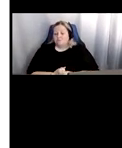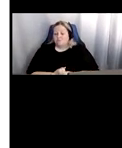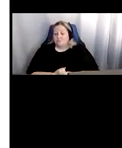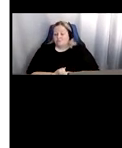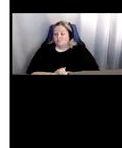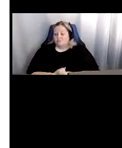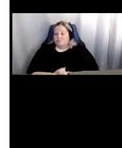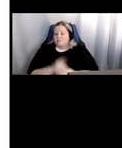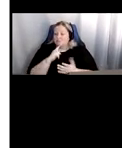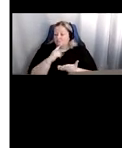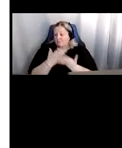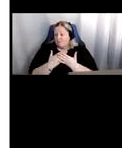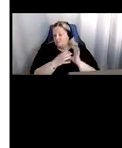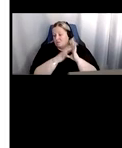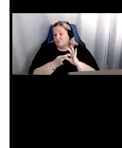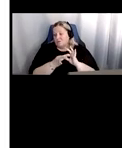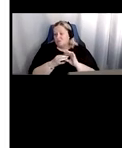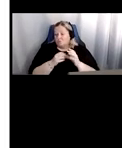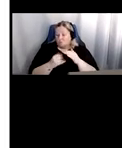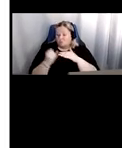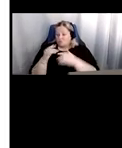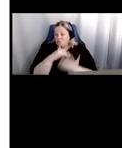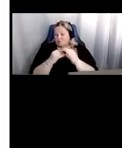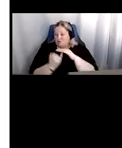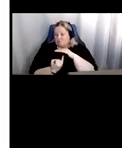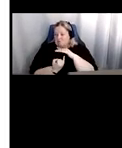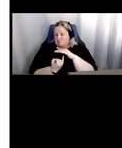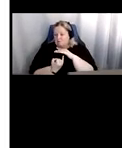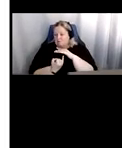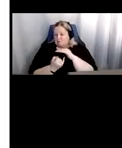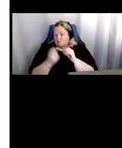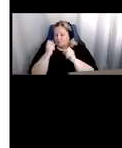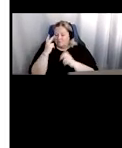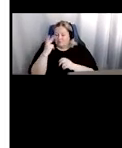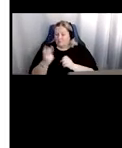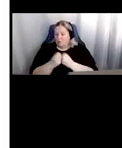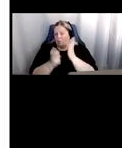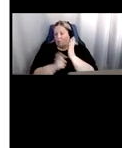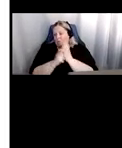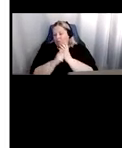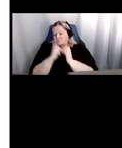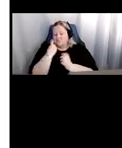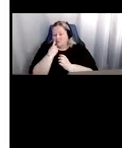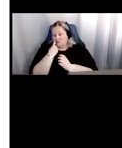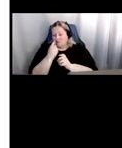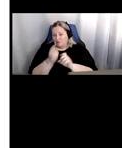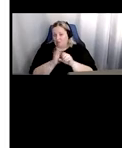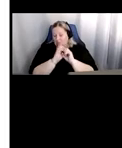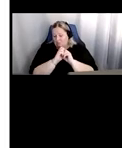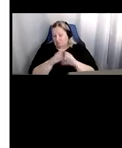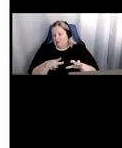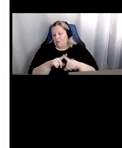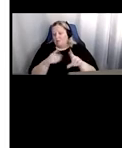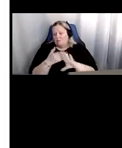So just some facts about social isolation, which you have, I'm assuming you've seen many more articles about this recently because of the pandemic, but even before